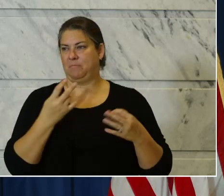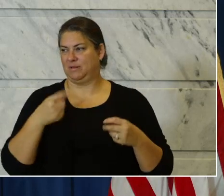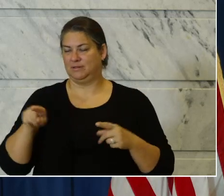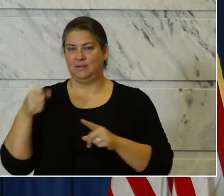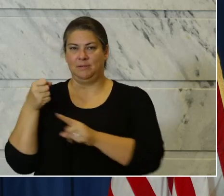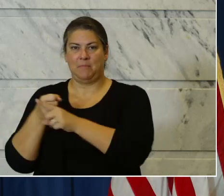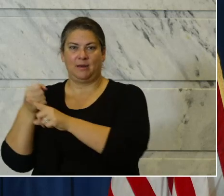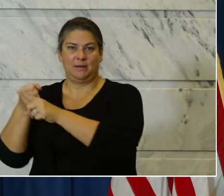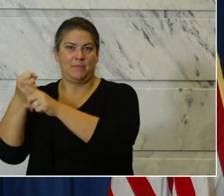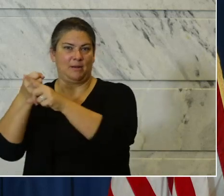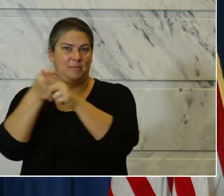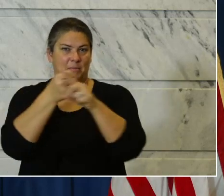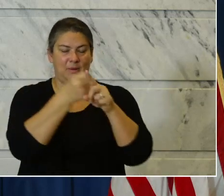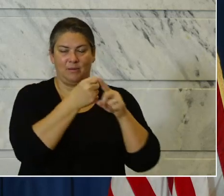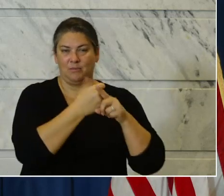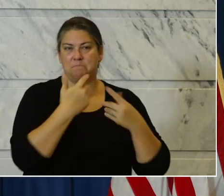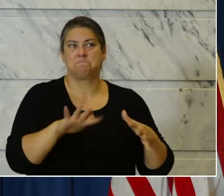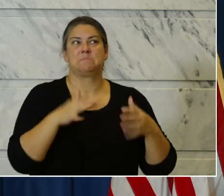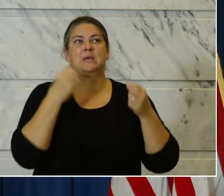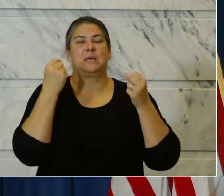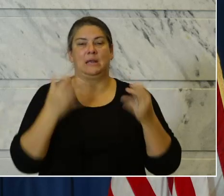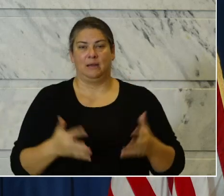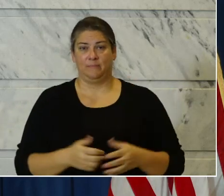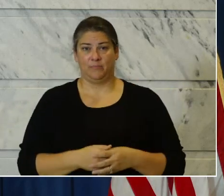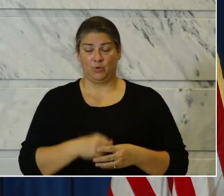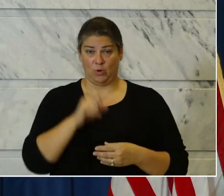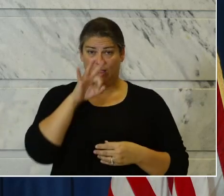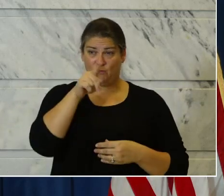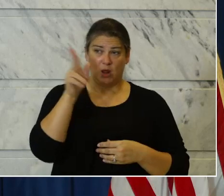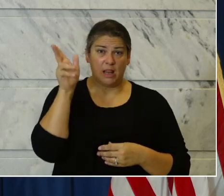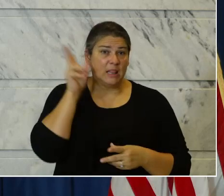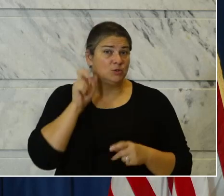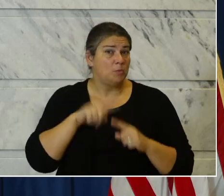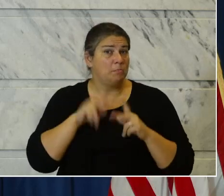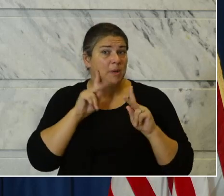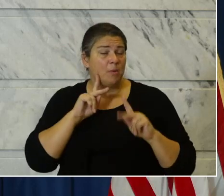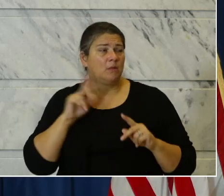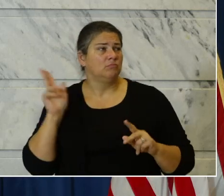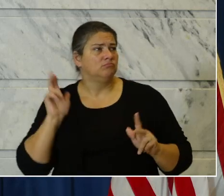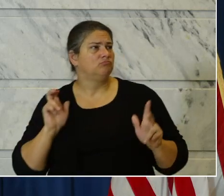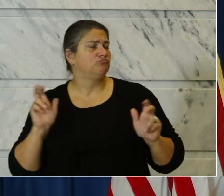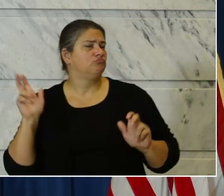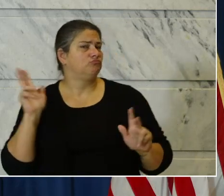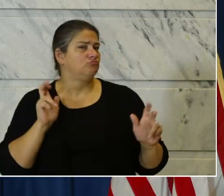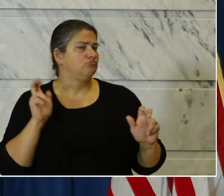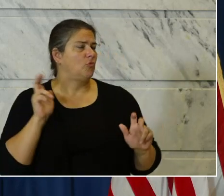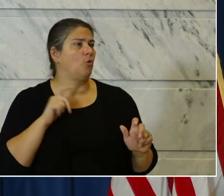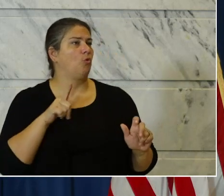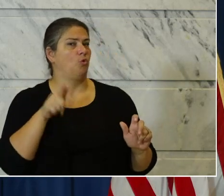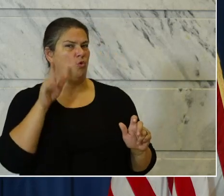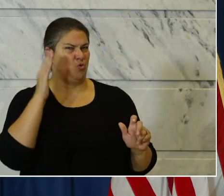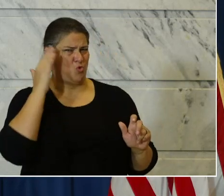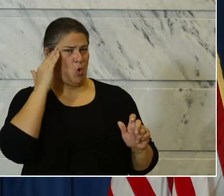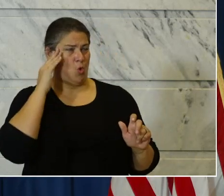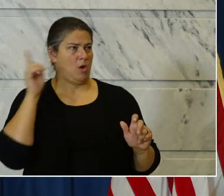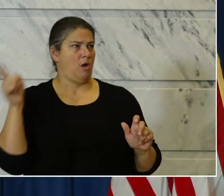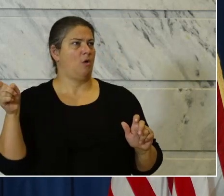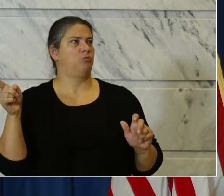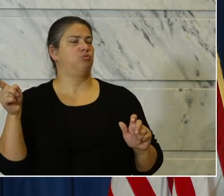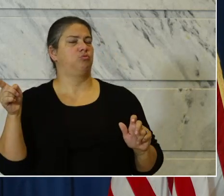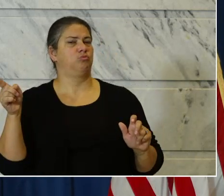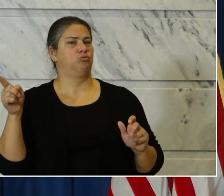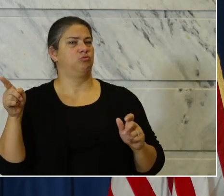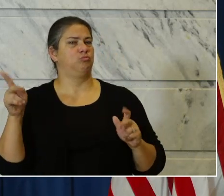impacted. By now, if you're talking and you're listening to people around you, you at least know somebody who has lost